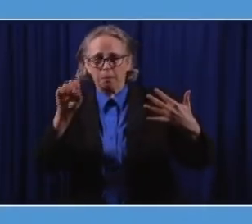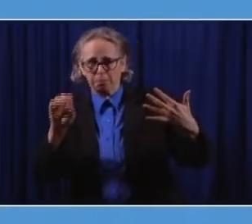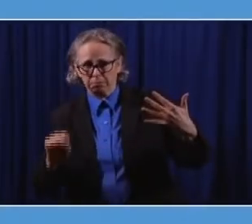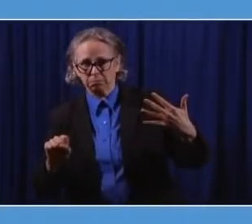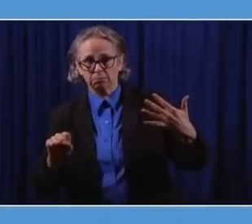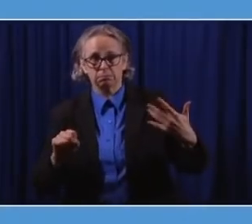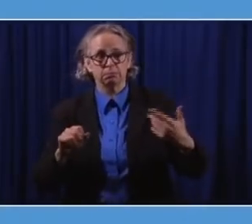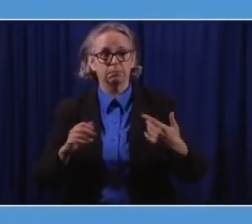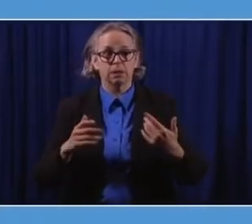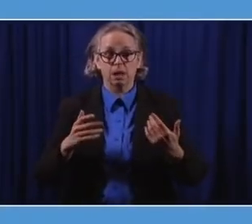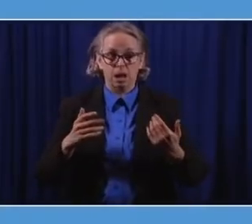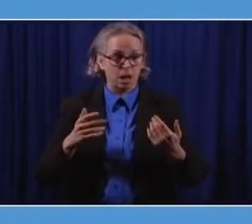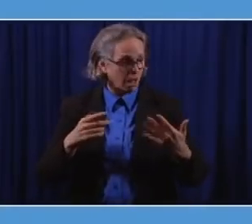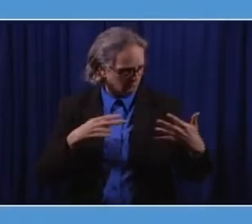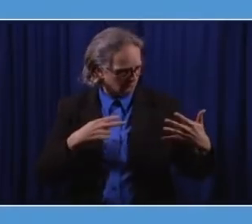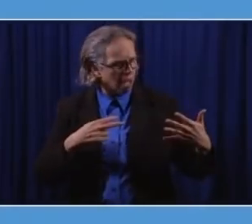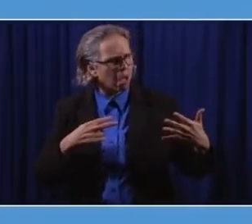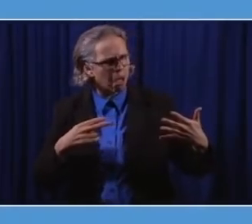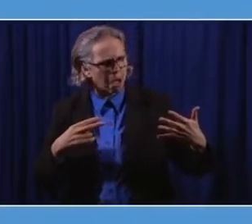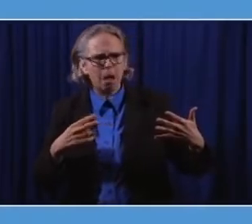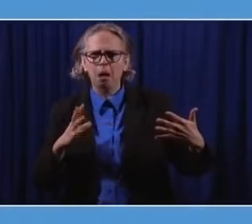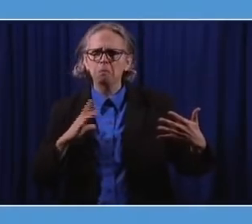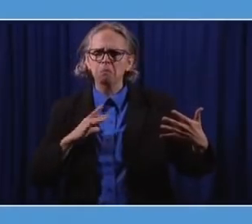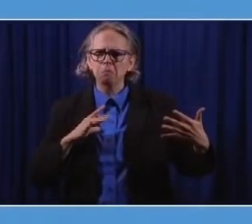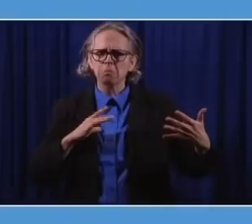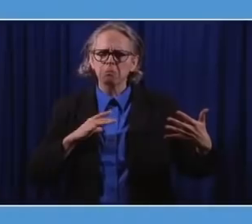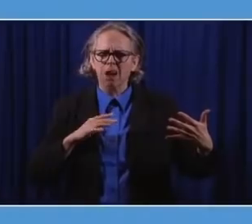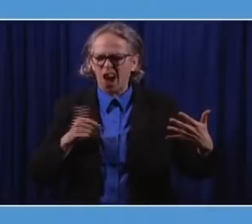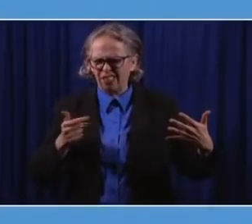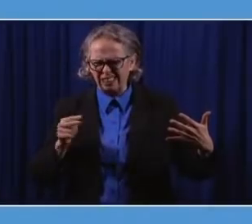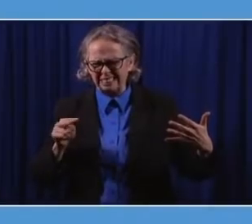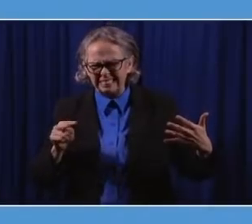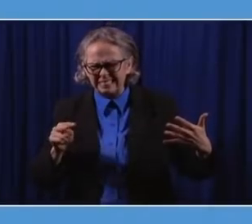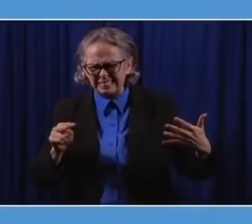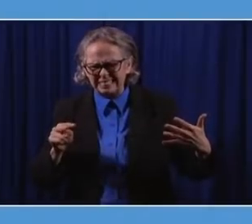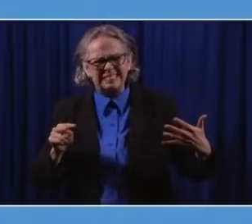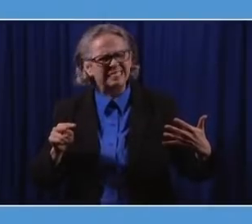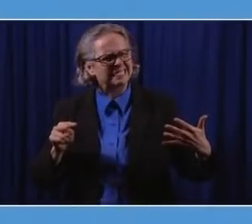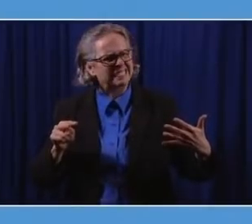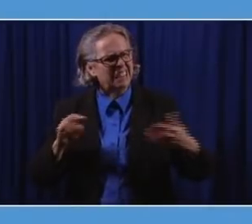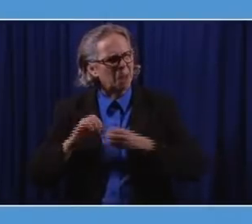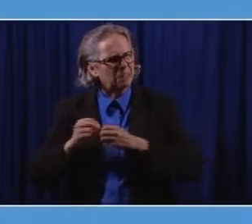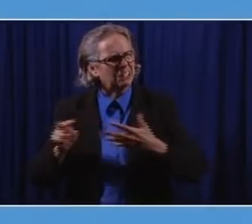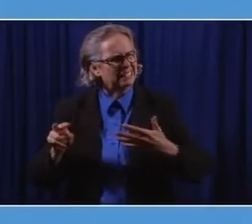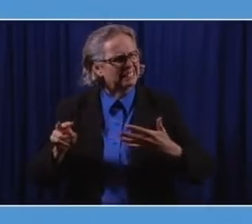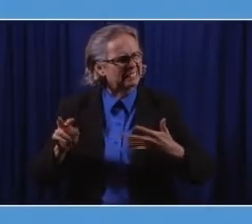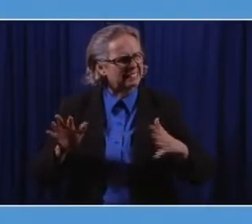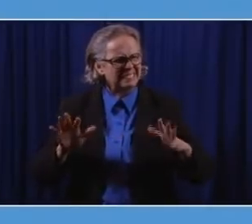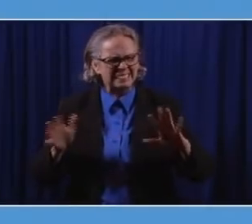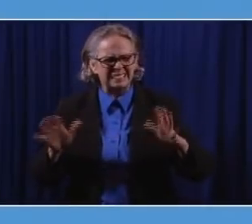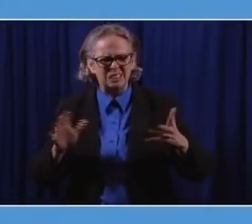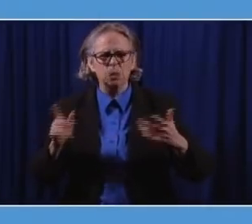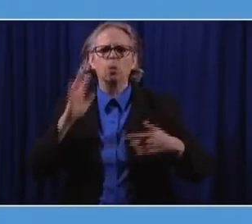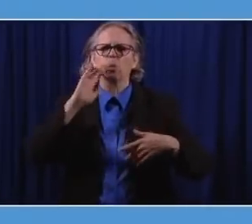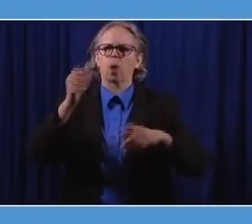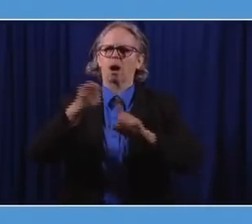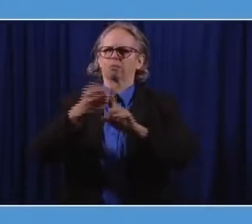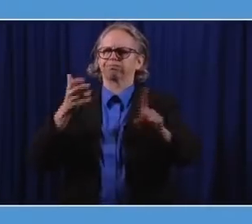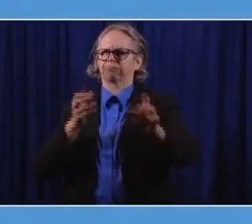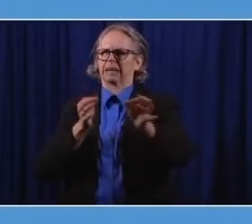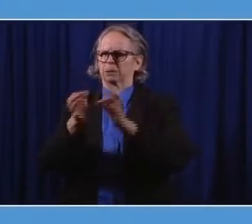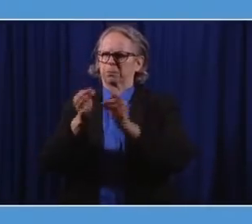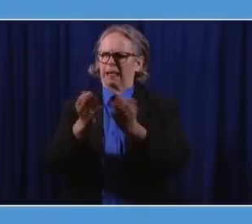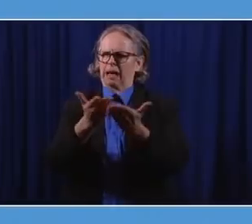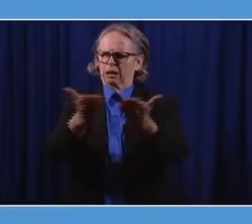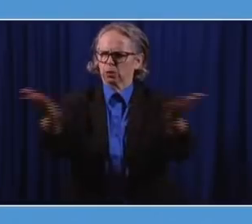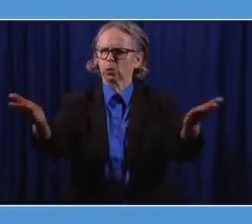some makes us cautious. And we're just going to kind of lay this out for you today. But again,